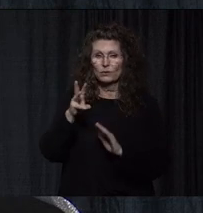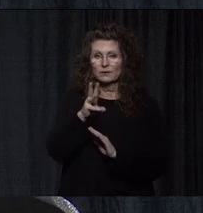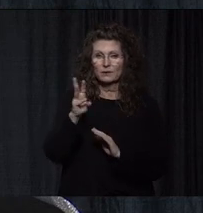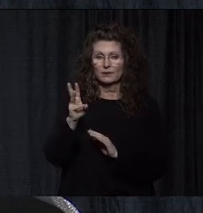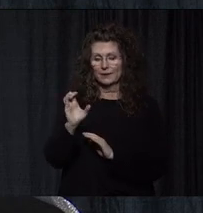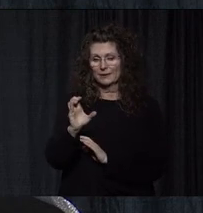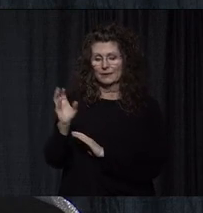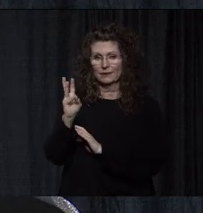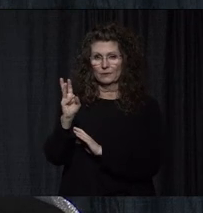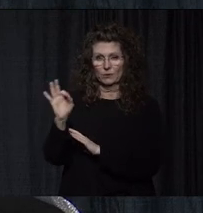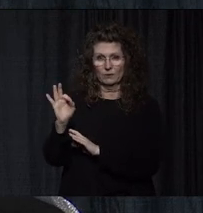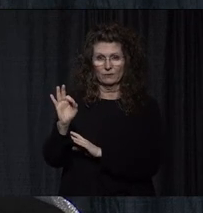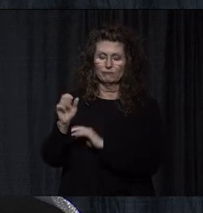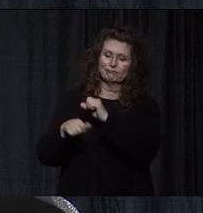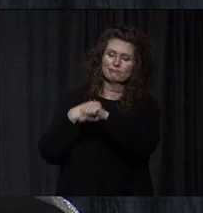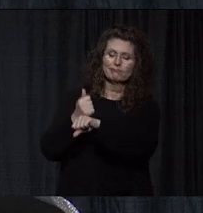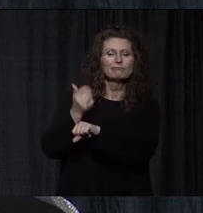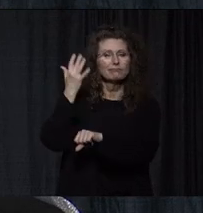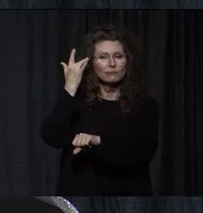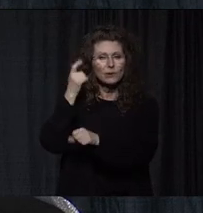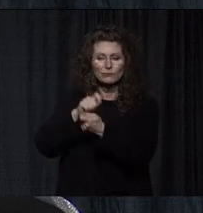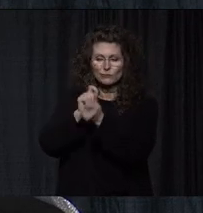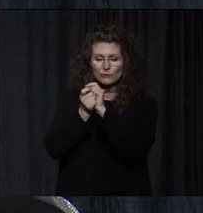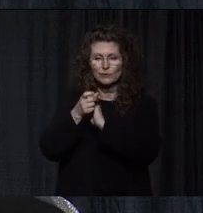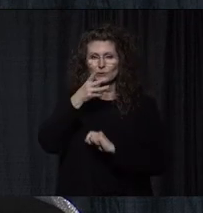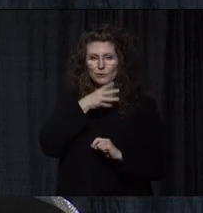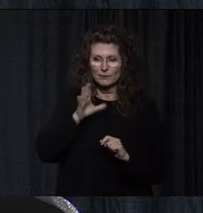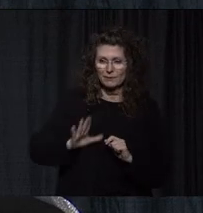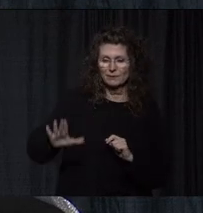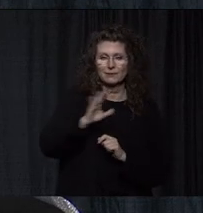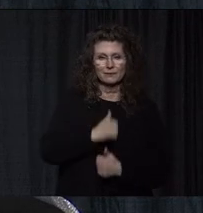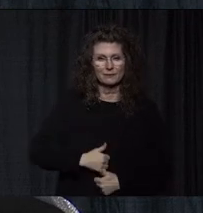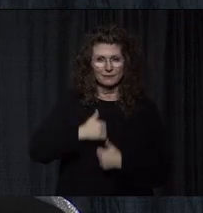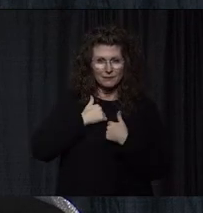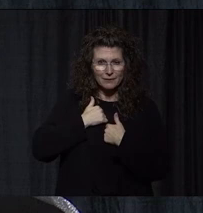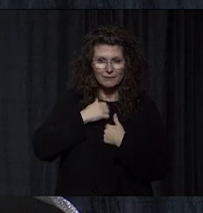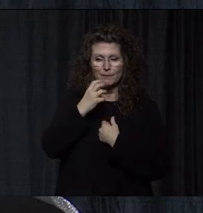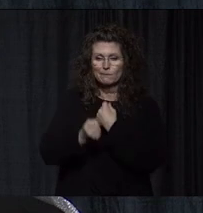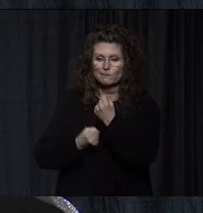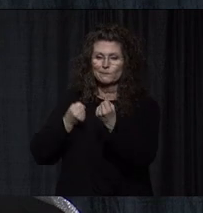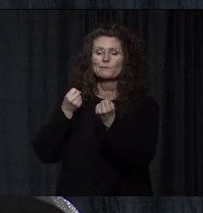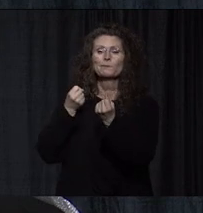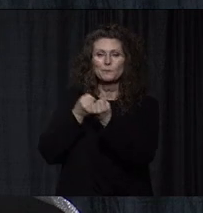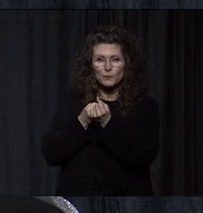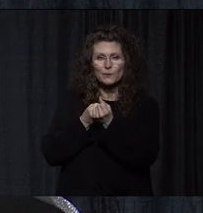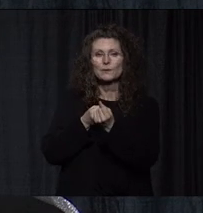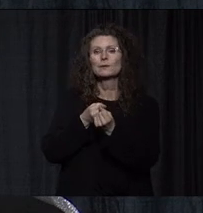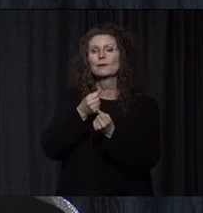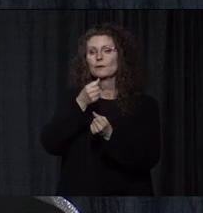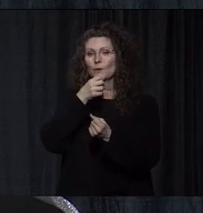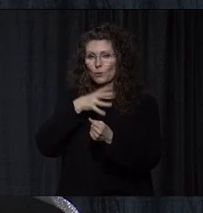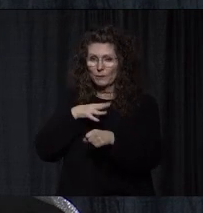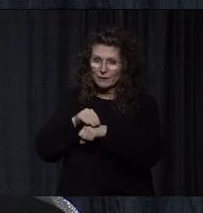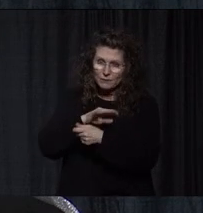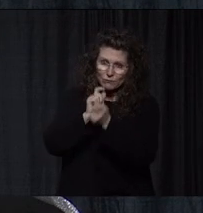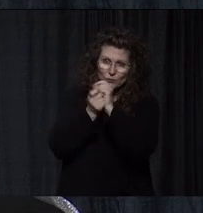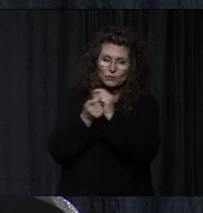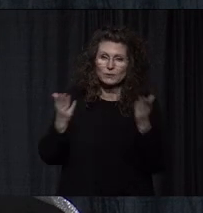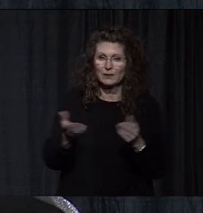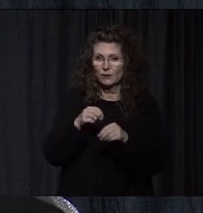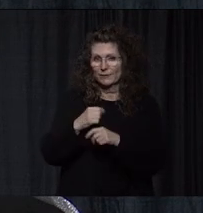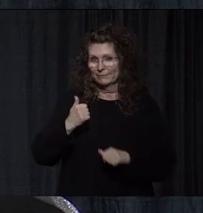Foundation was created to transform the lives of women and support the underpinning of women's movement in